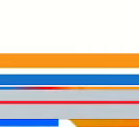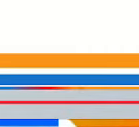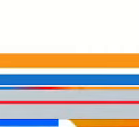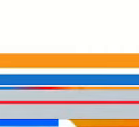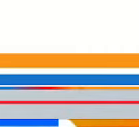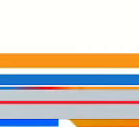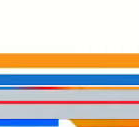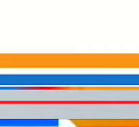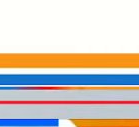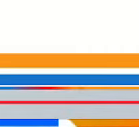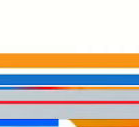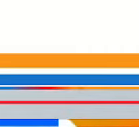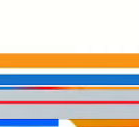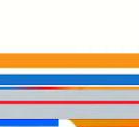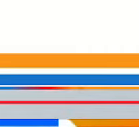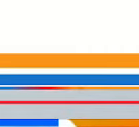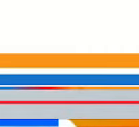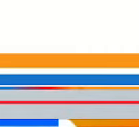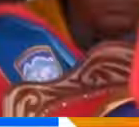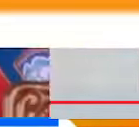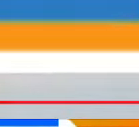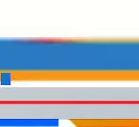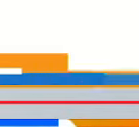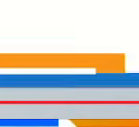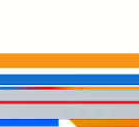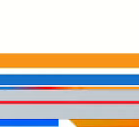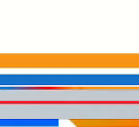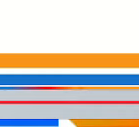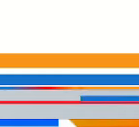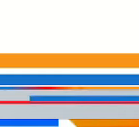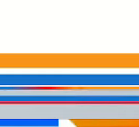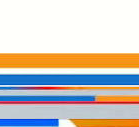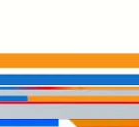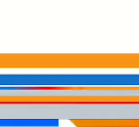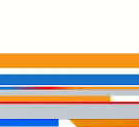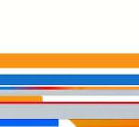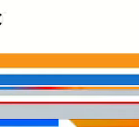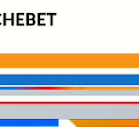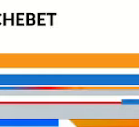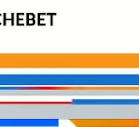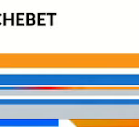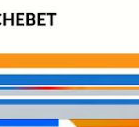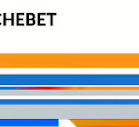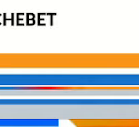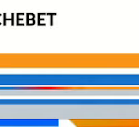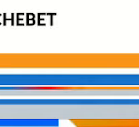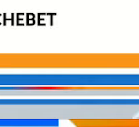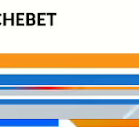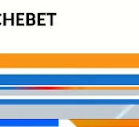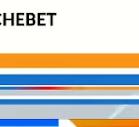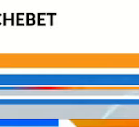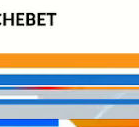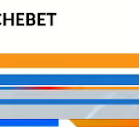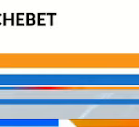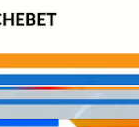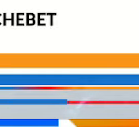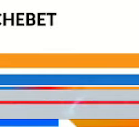she is following this graduation ceremony, and I want to thank her very